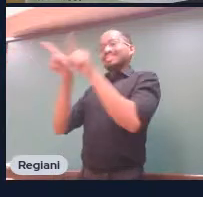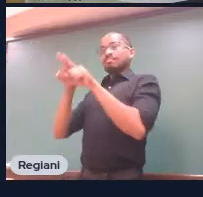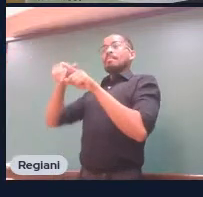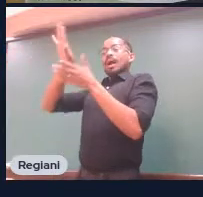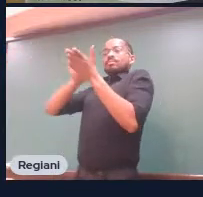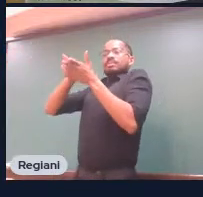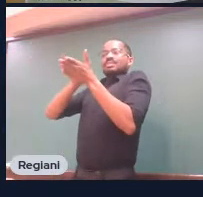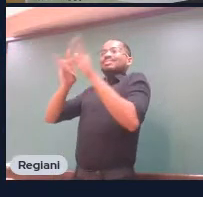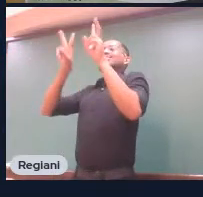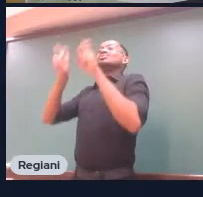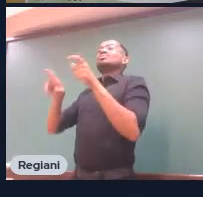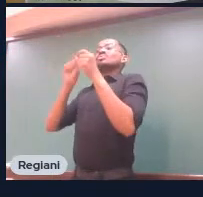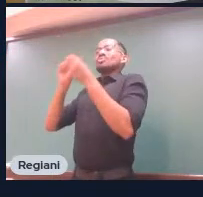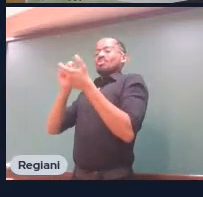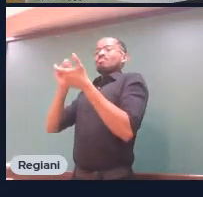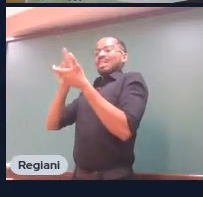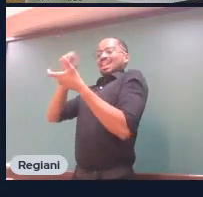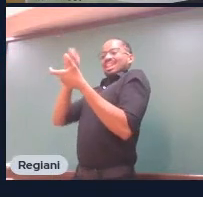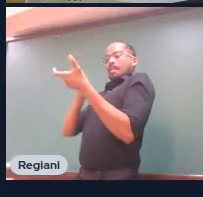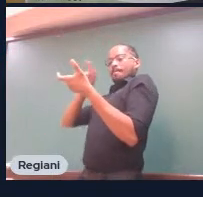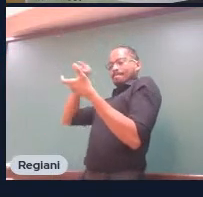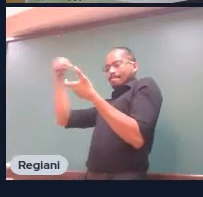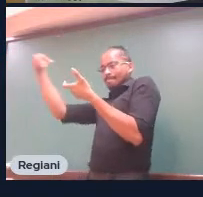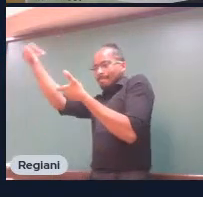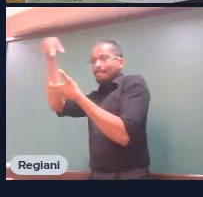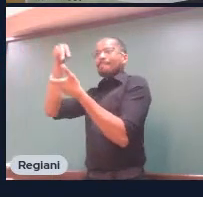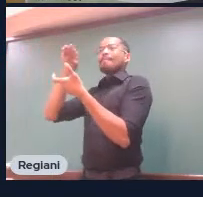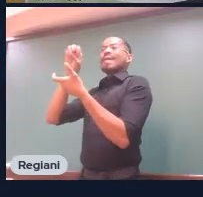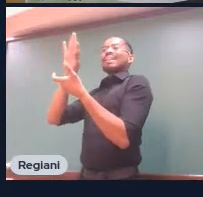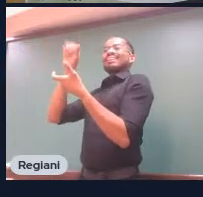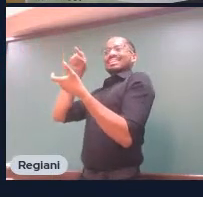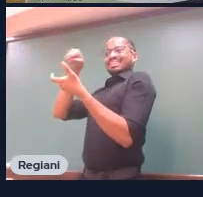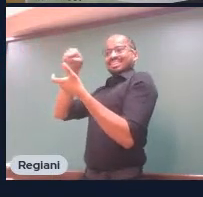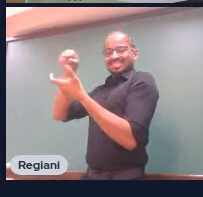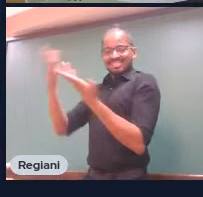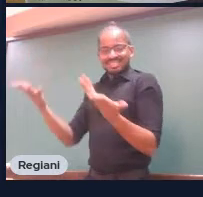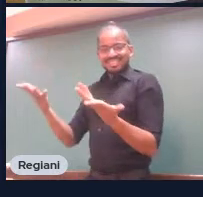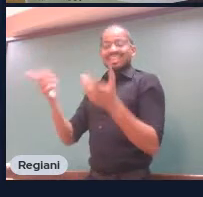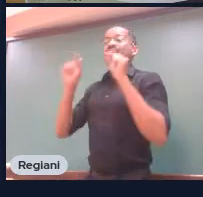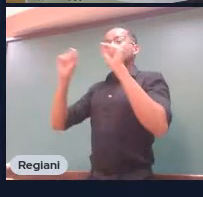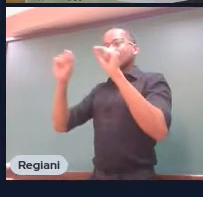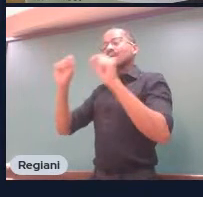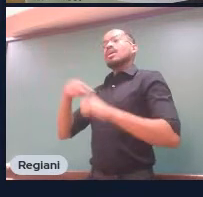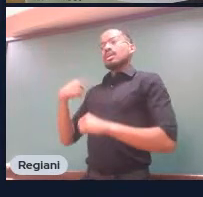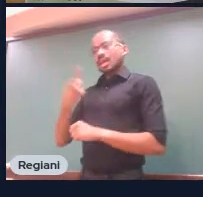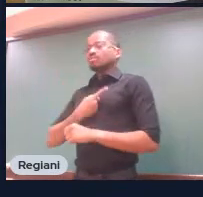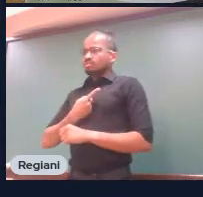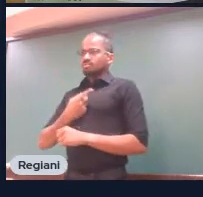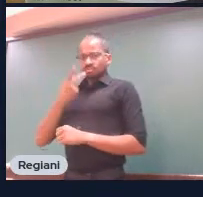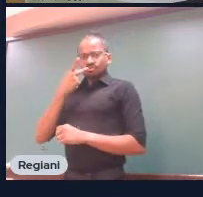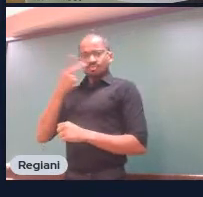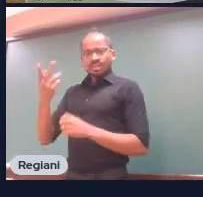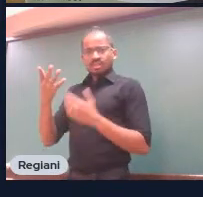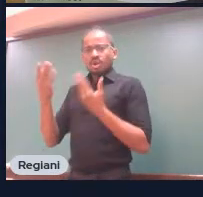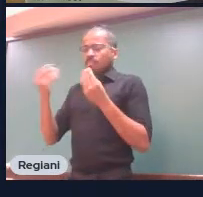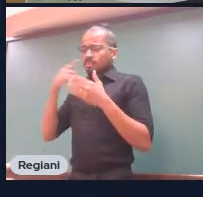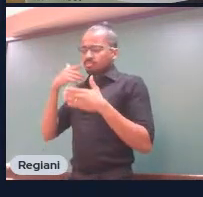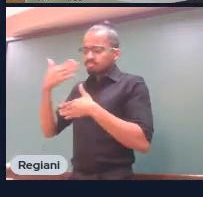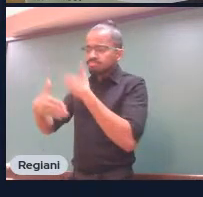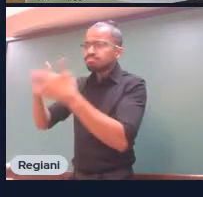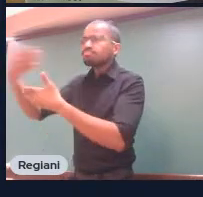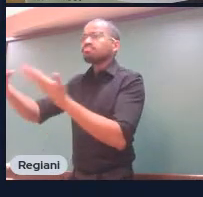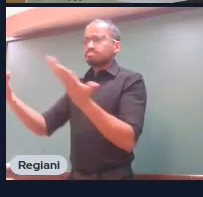before. We tasted the future, and I claim we are now fully in the future, and the future is here to